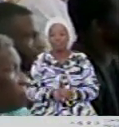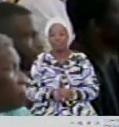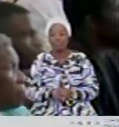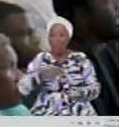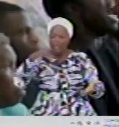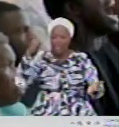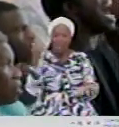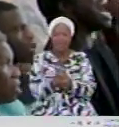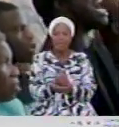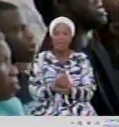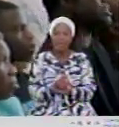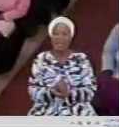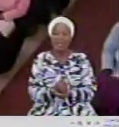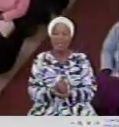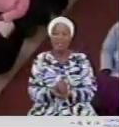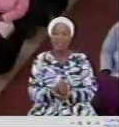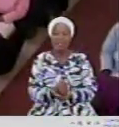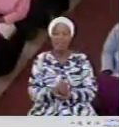Amen.